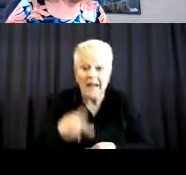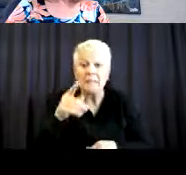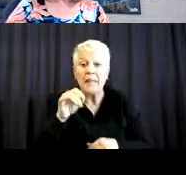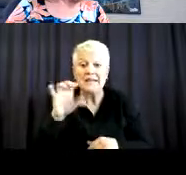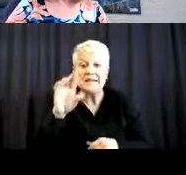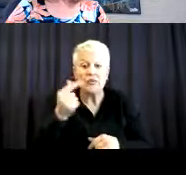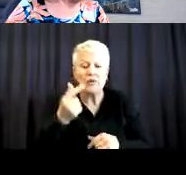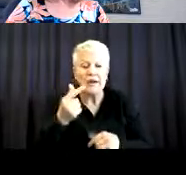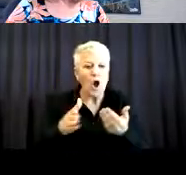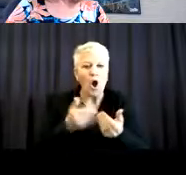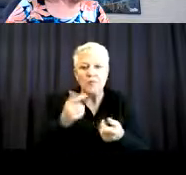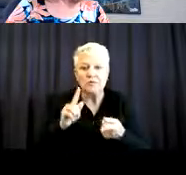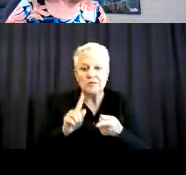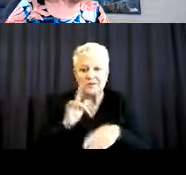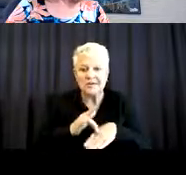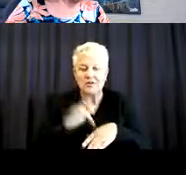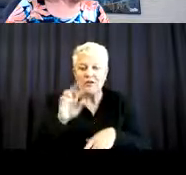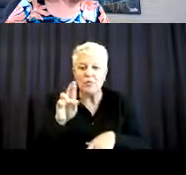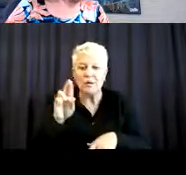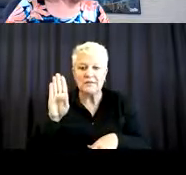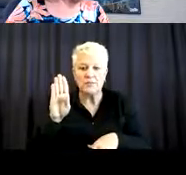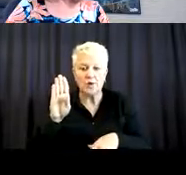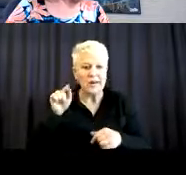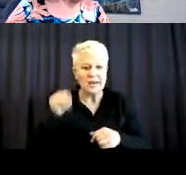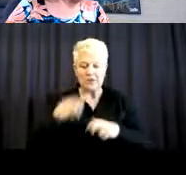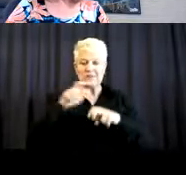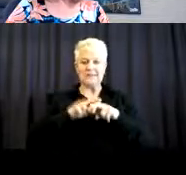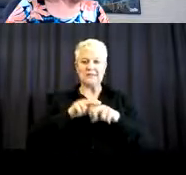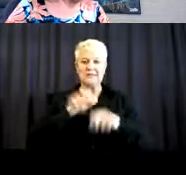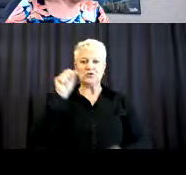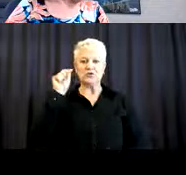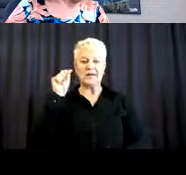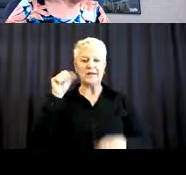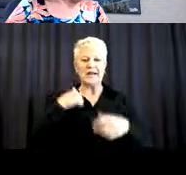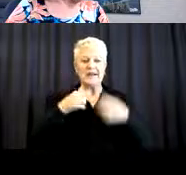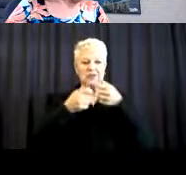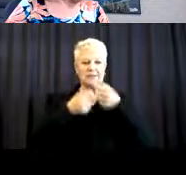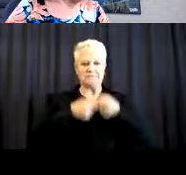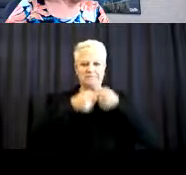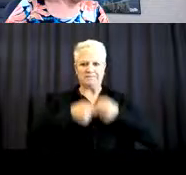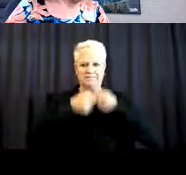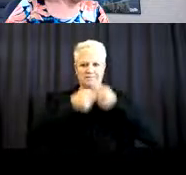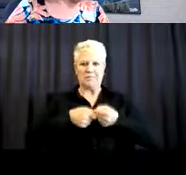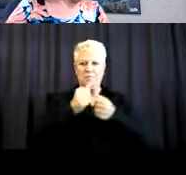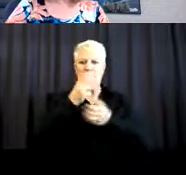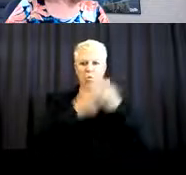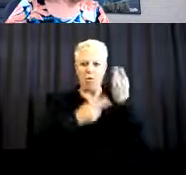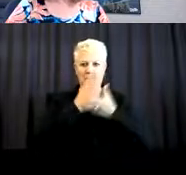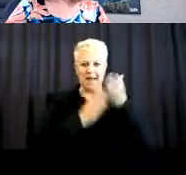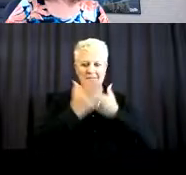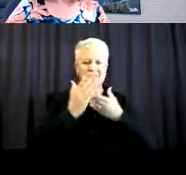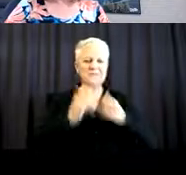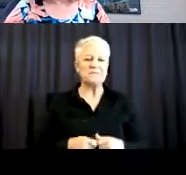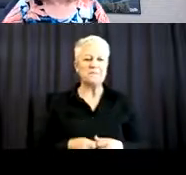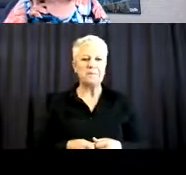to the resonance board. She sits up straight and pulls and squeezes the plastic ring with both hands.